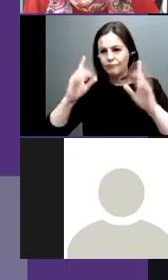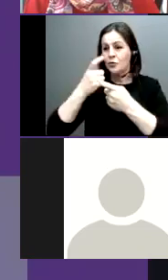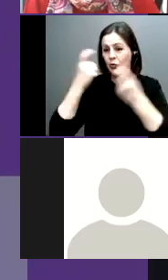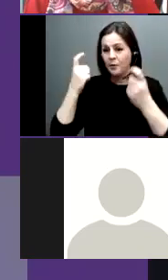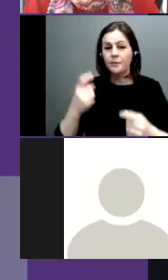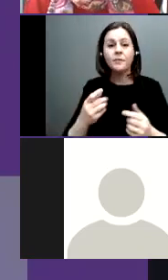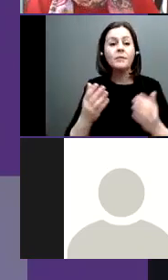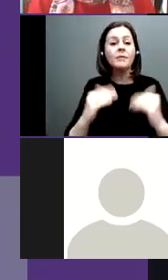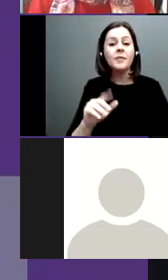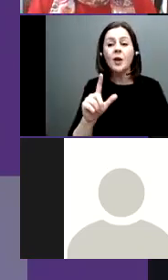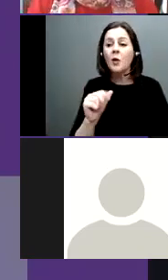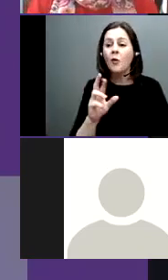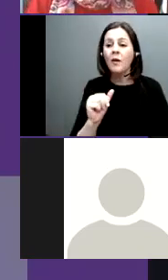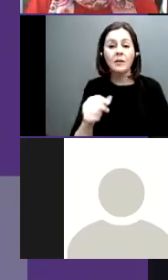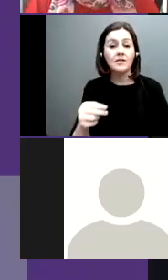Thank you.